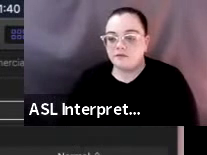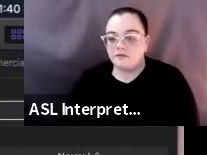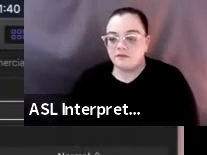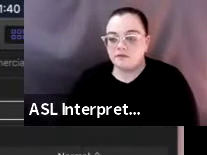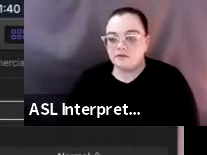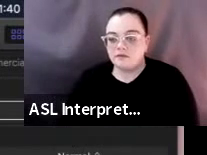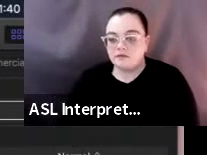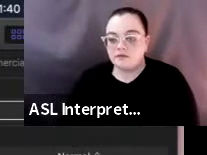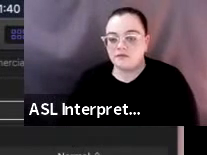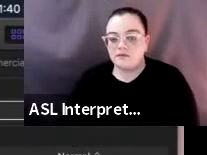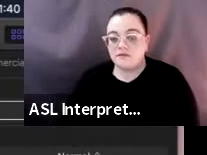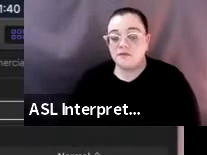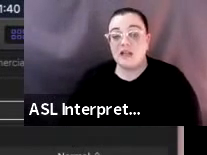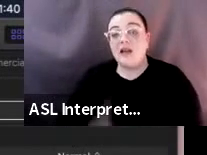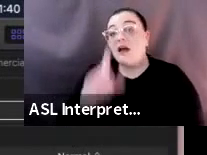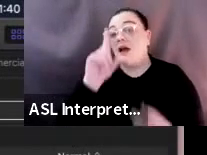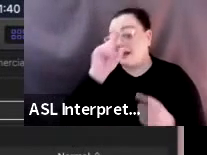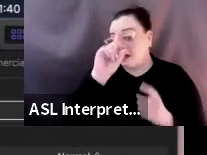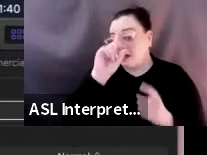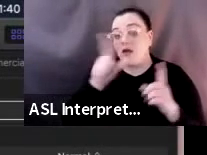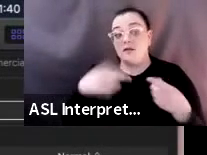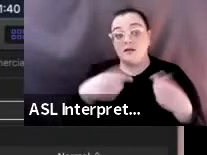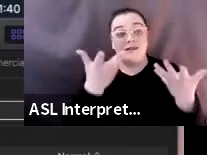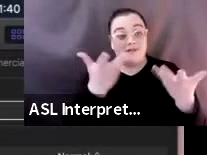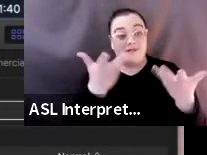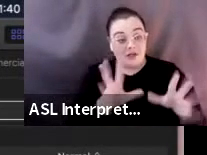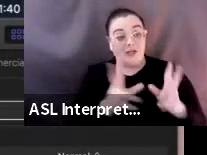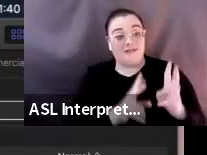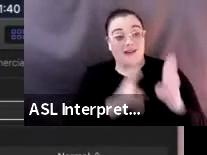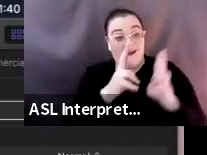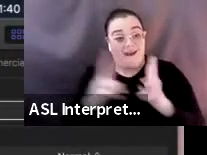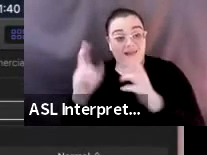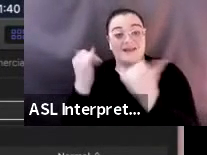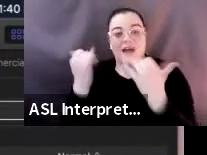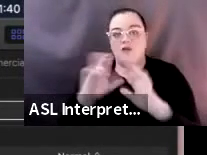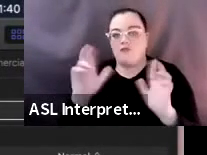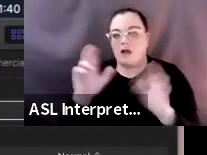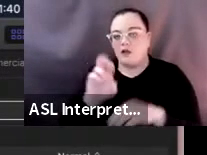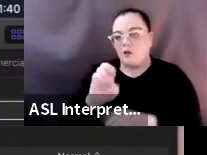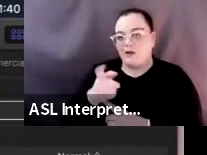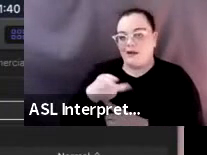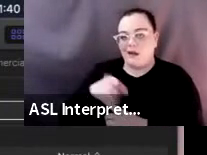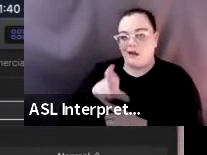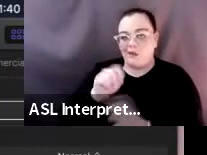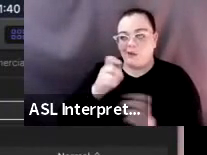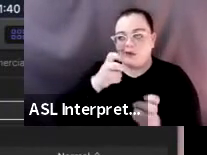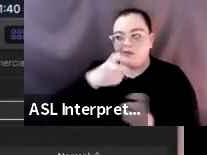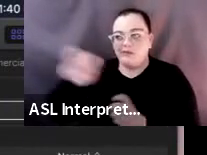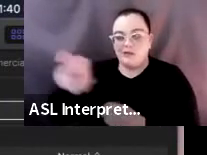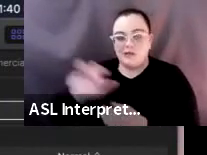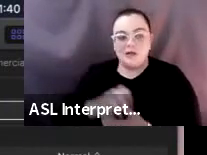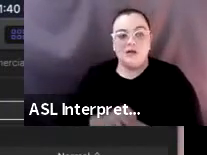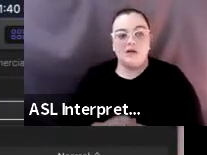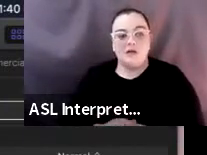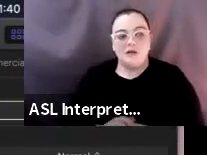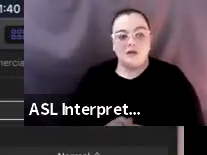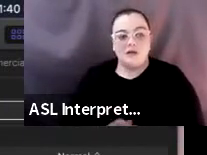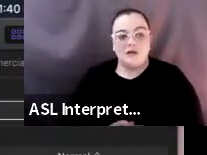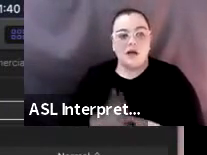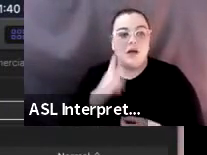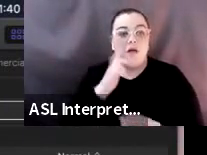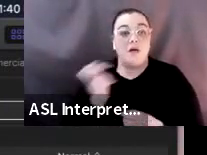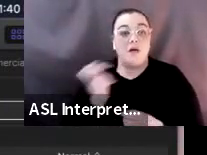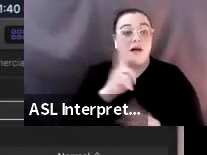pretty much ready to export our file now. So I'm gonna go back to my original project, the one that's more suited for